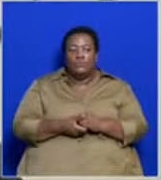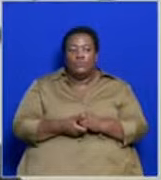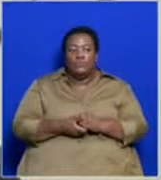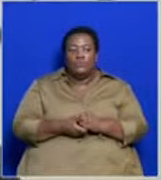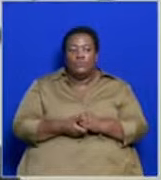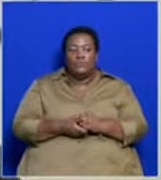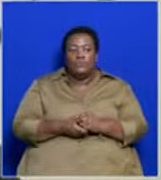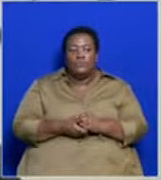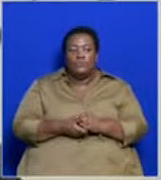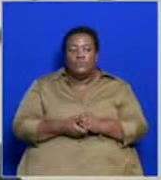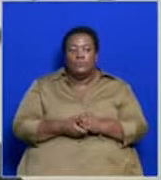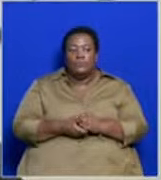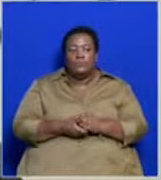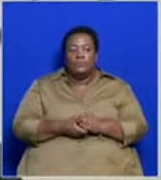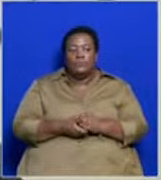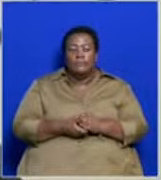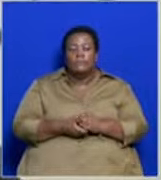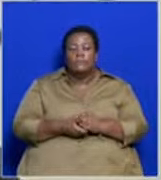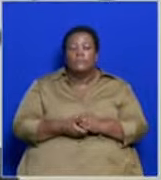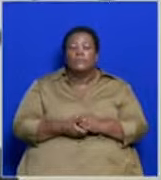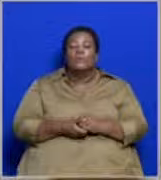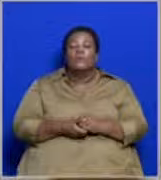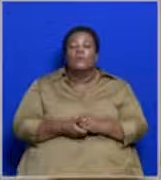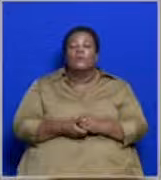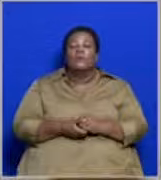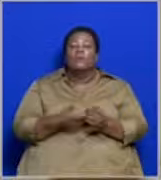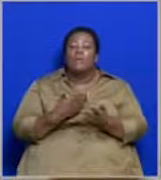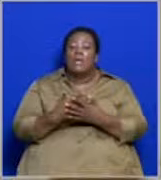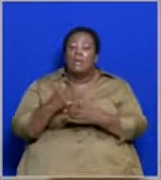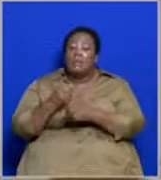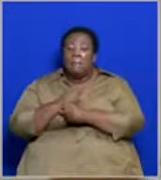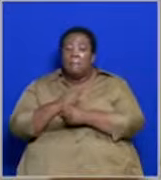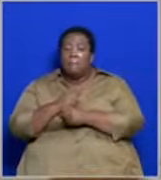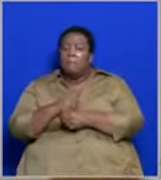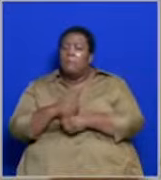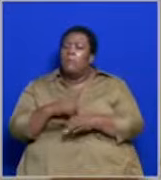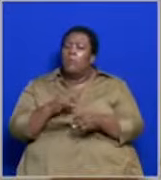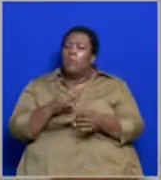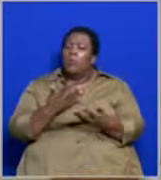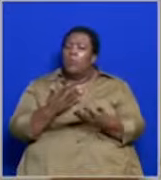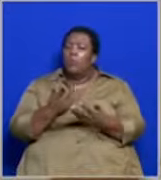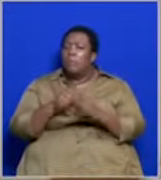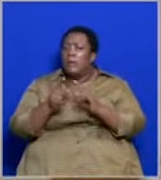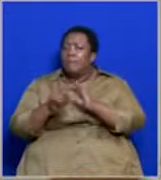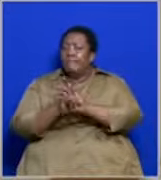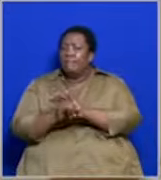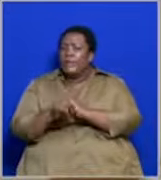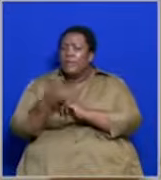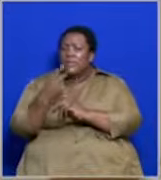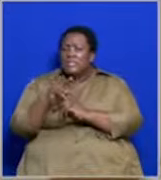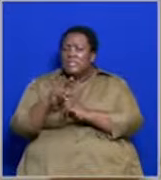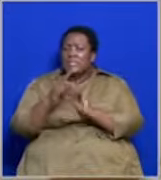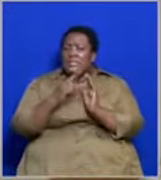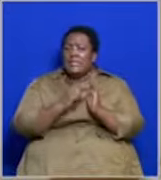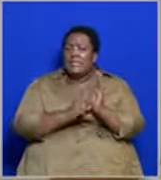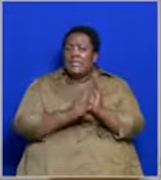We could flag it, we could keep it, but judging by the date, it would have appeared to be misfiled.